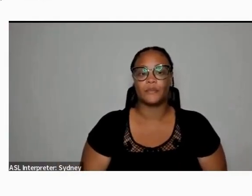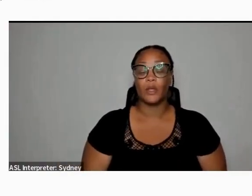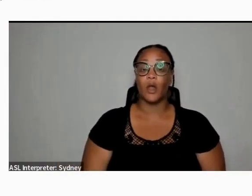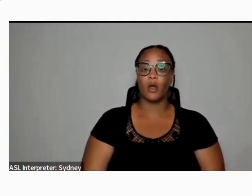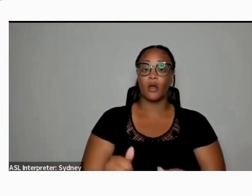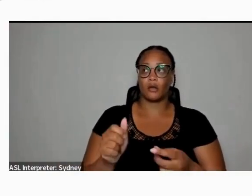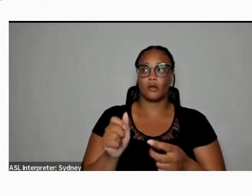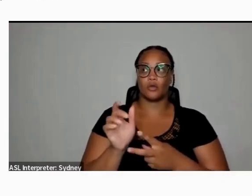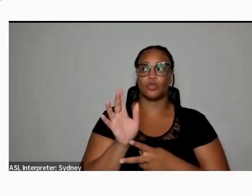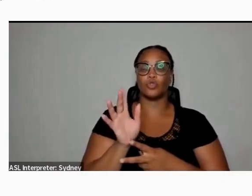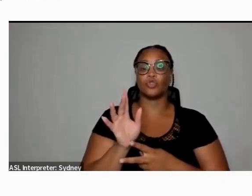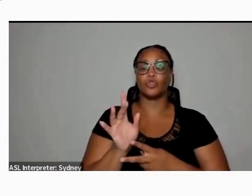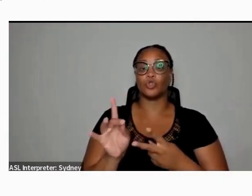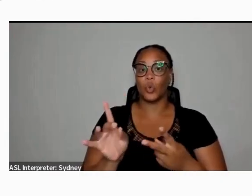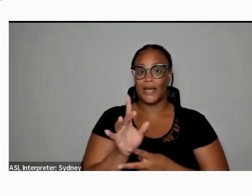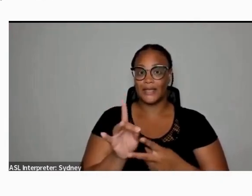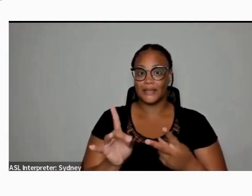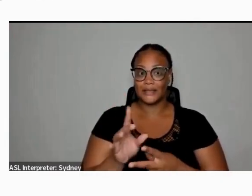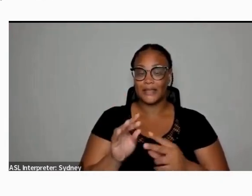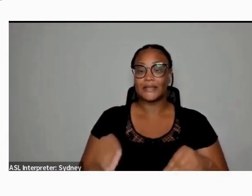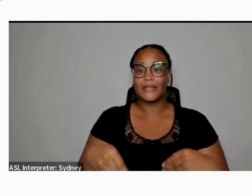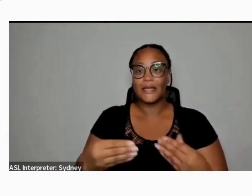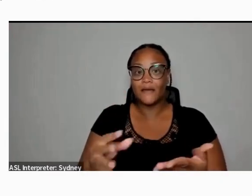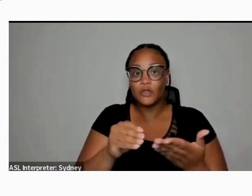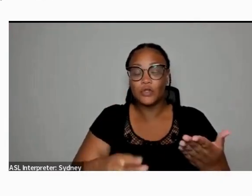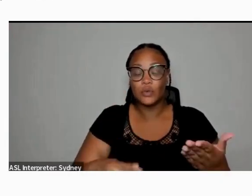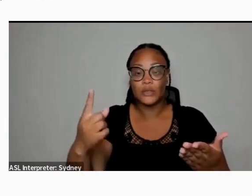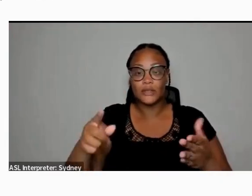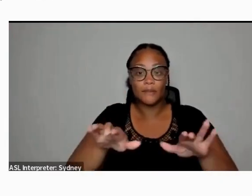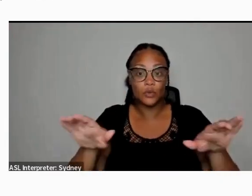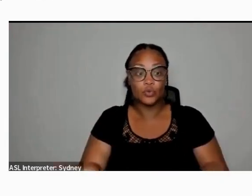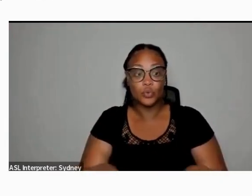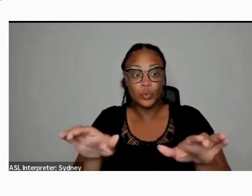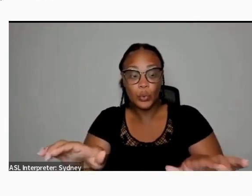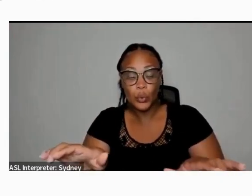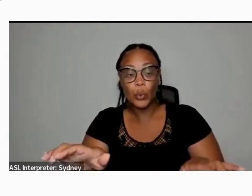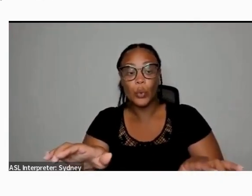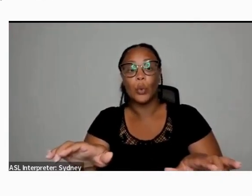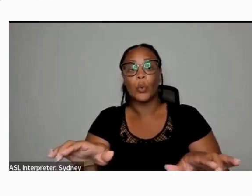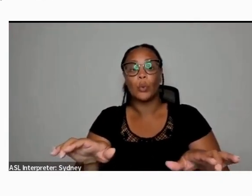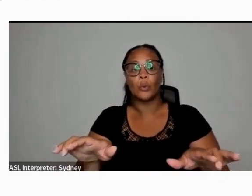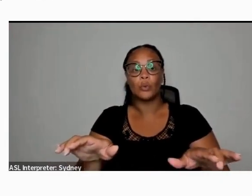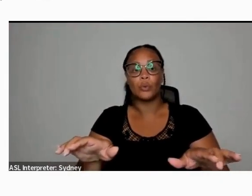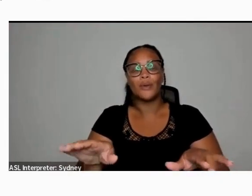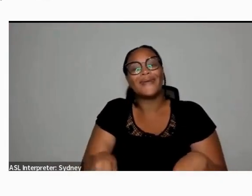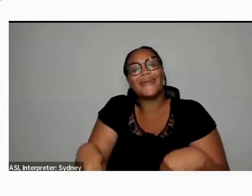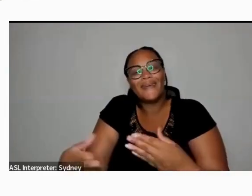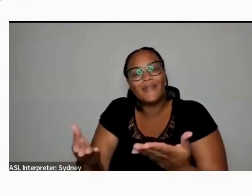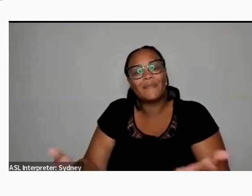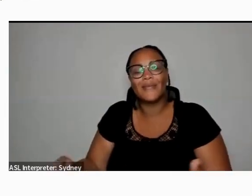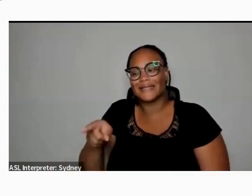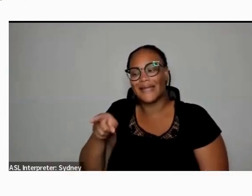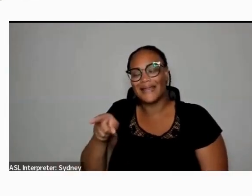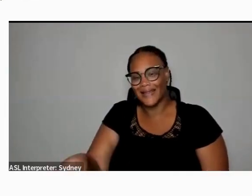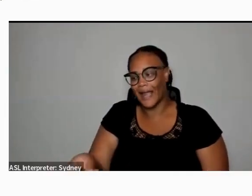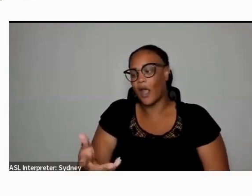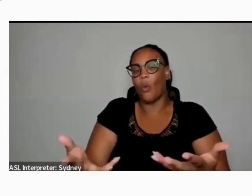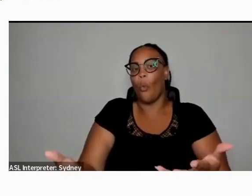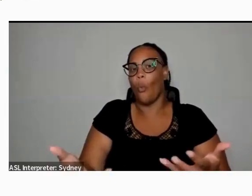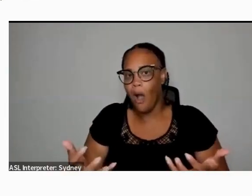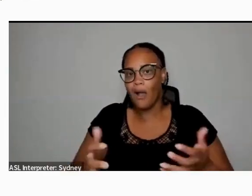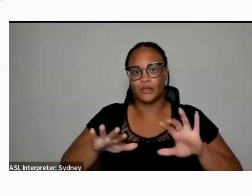things for our students to do and think for having things that they want to do. So if we